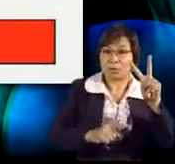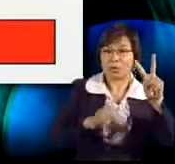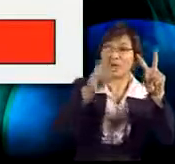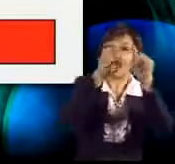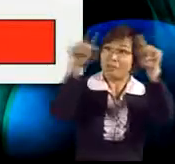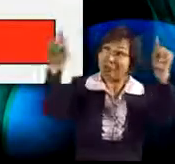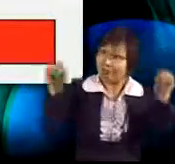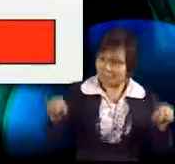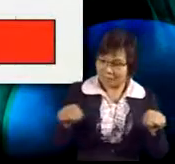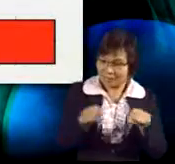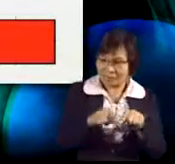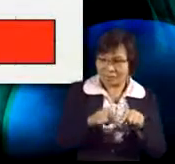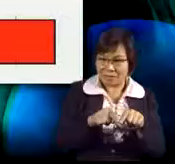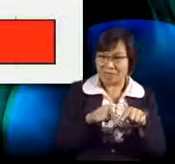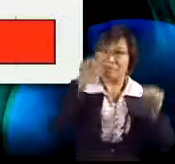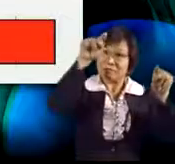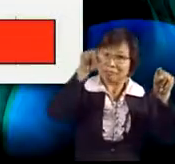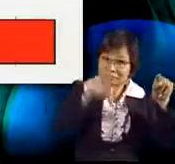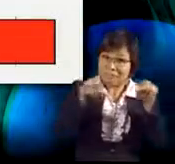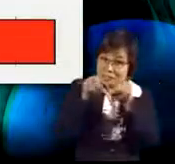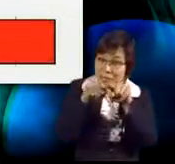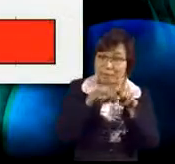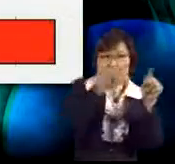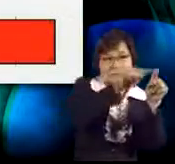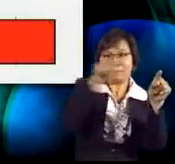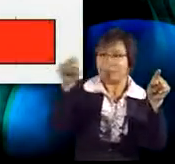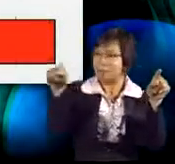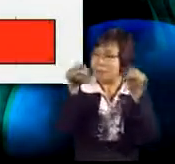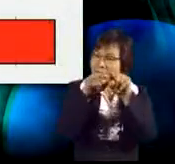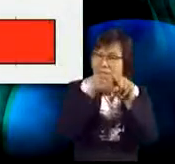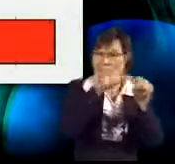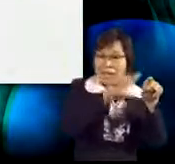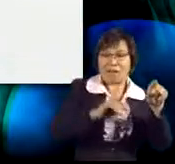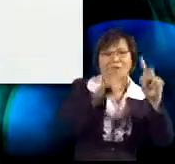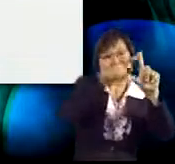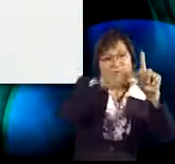2. Rectangle, with 2 pairs of equal sides and 4 right angles.